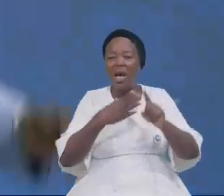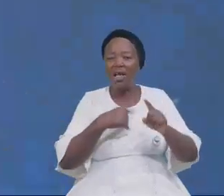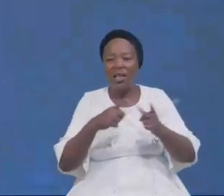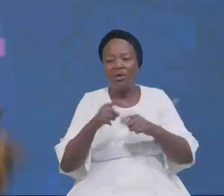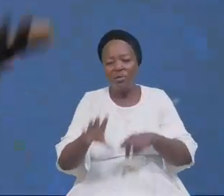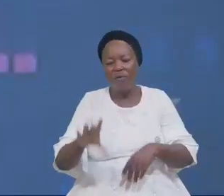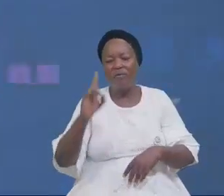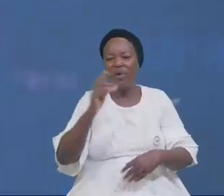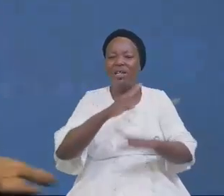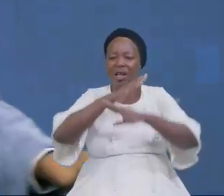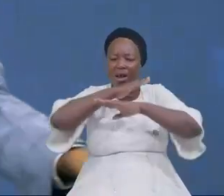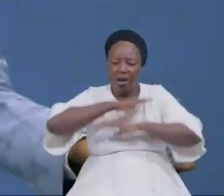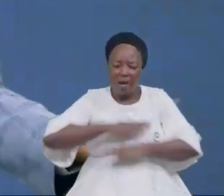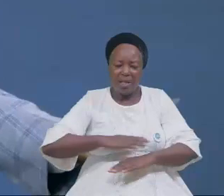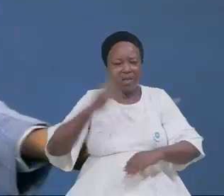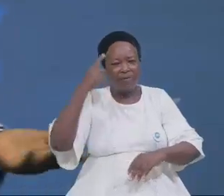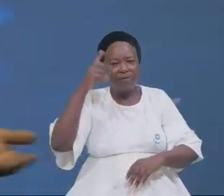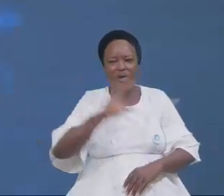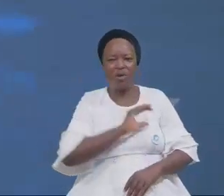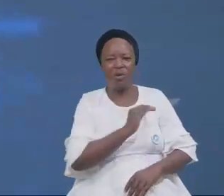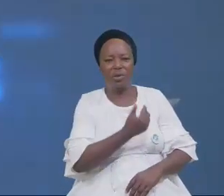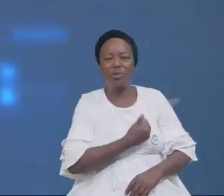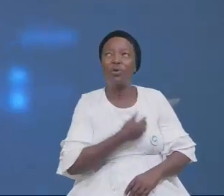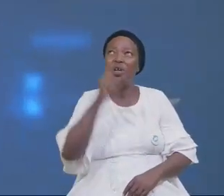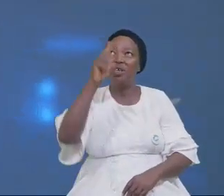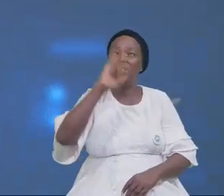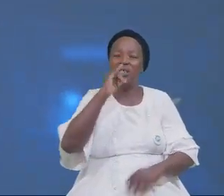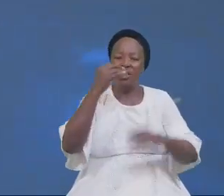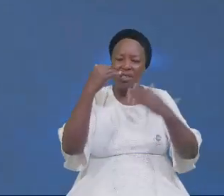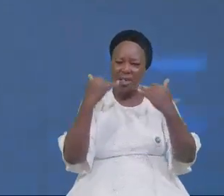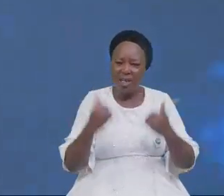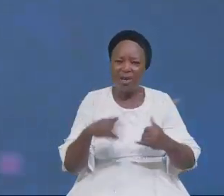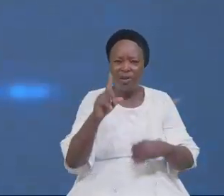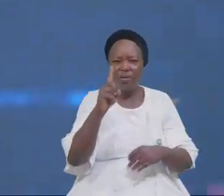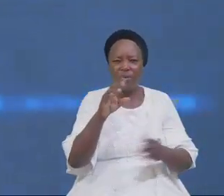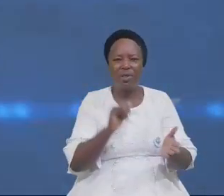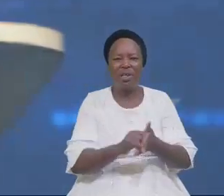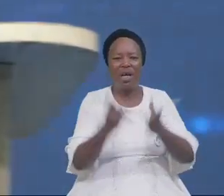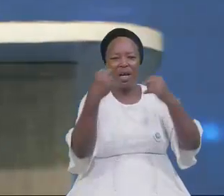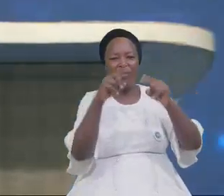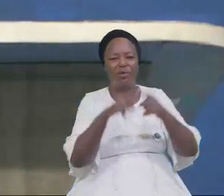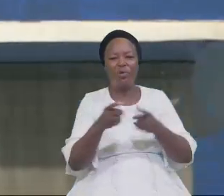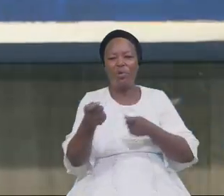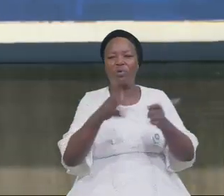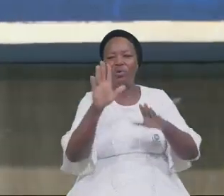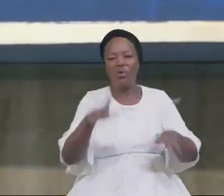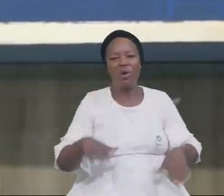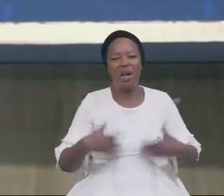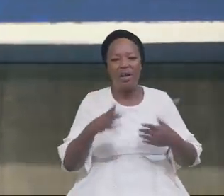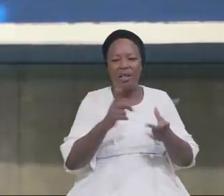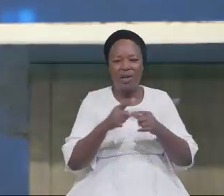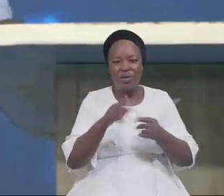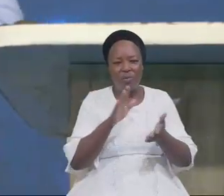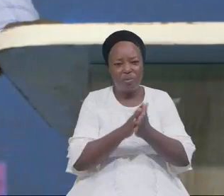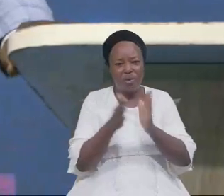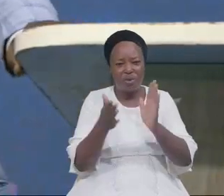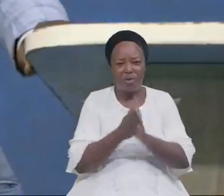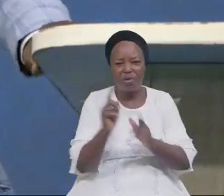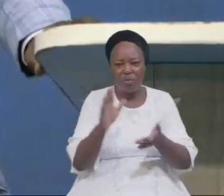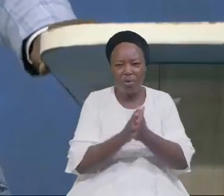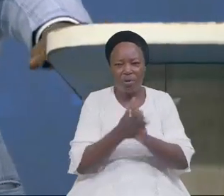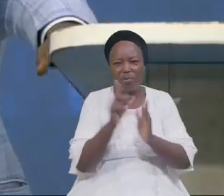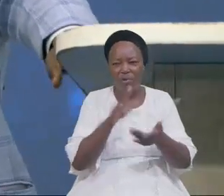rest for your soul. He is now the one that comes to control your life, and you become